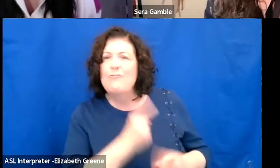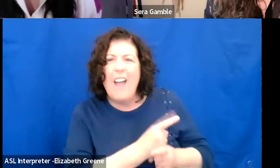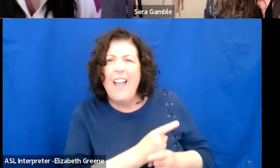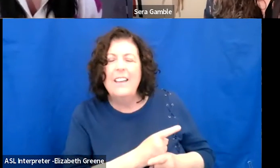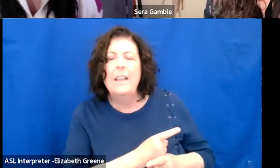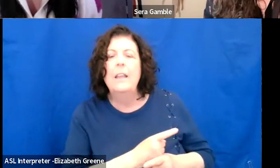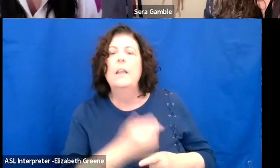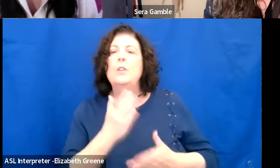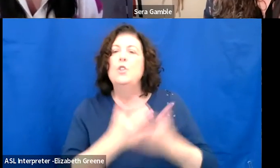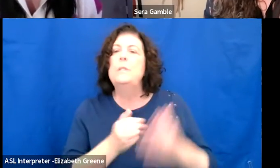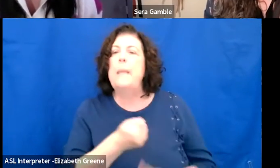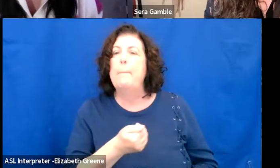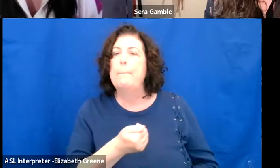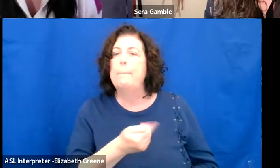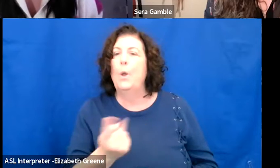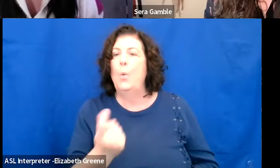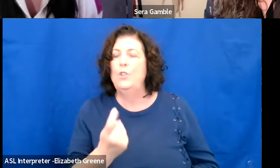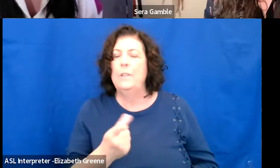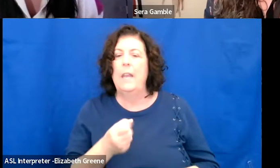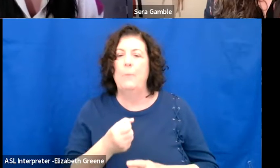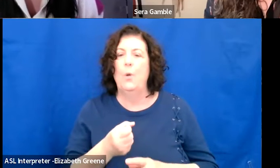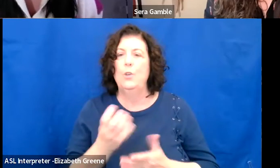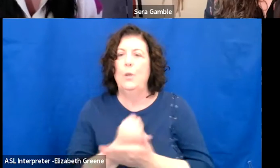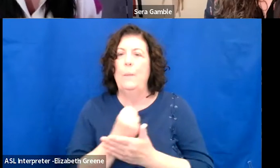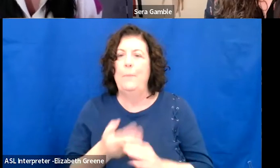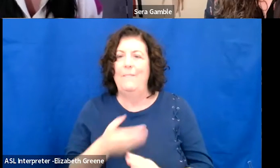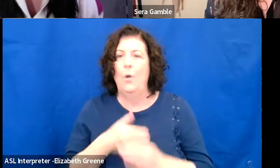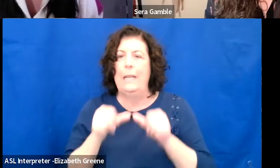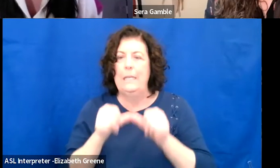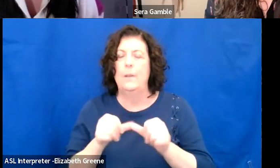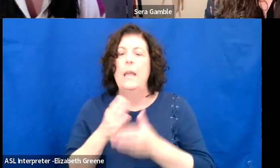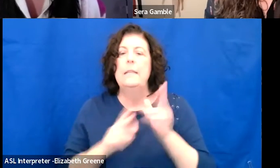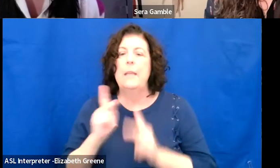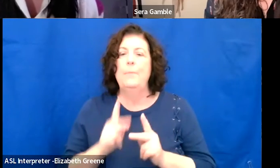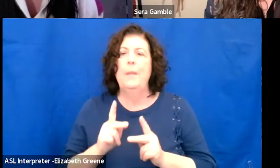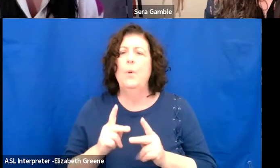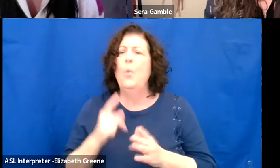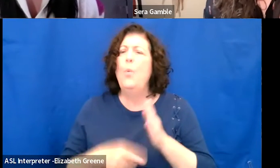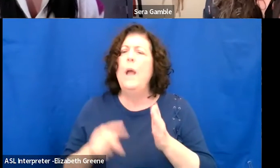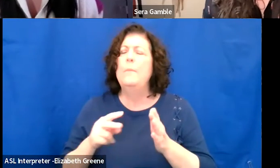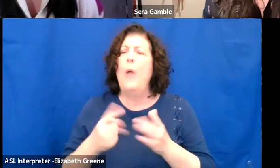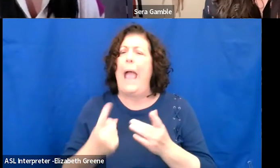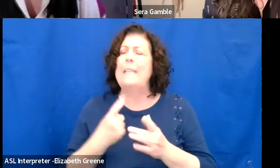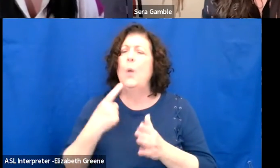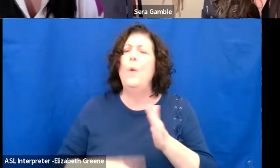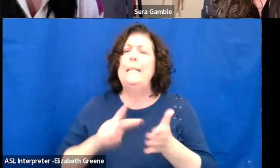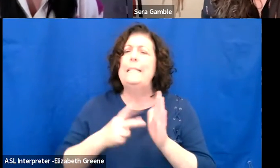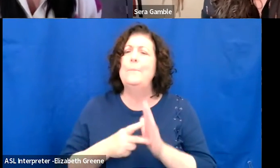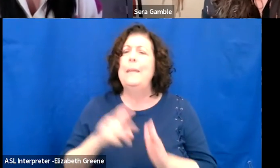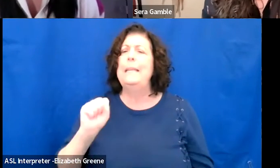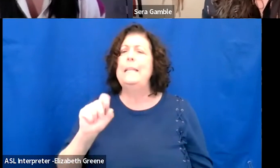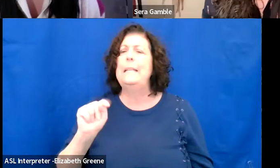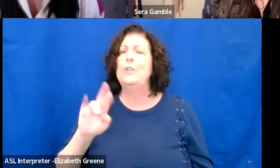So we have a couple of questions that I'm going to hit on before I continue, which is some people want to know what straight to series means. Right. So